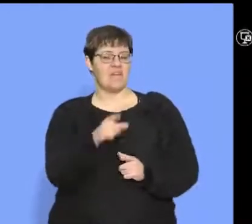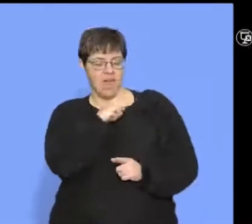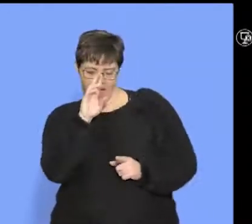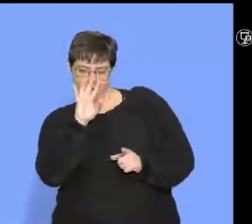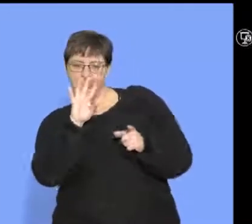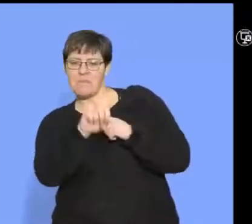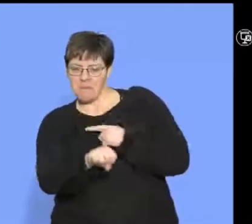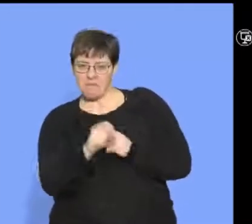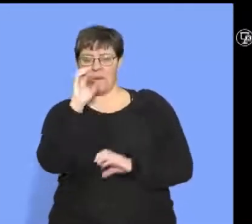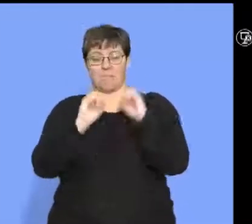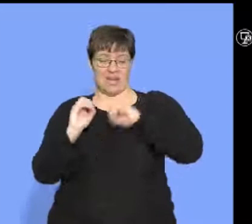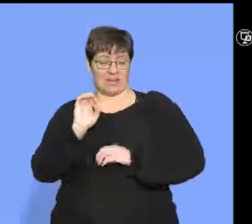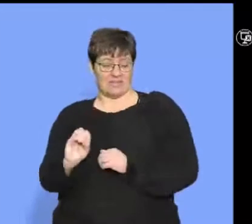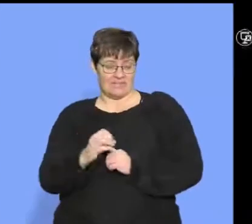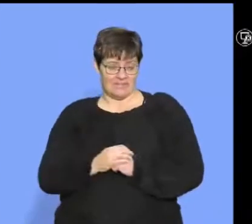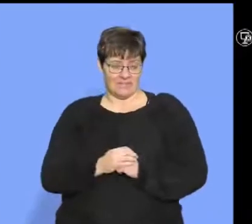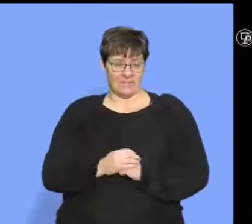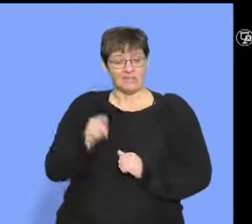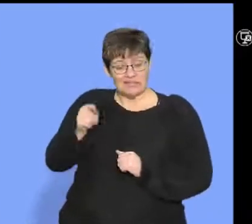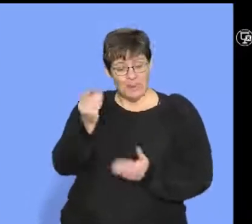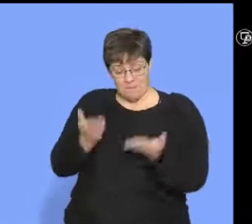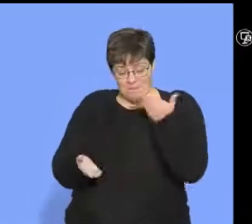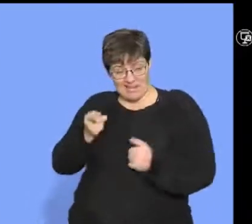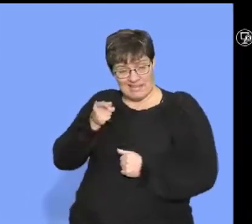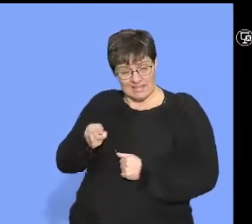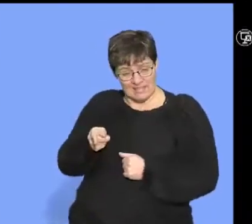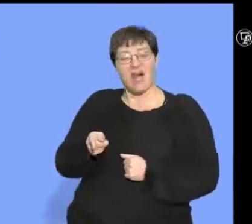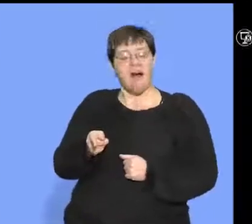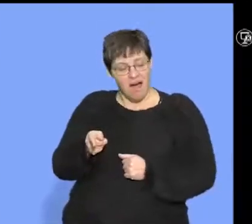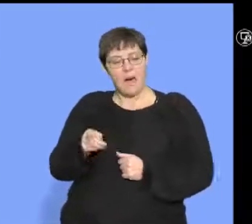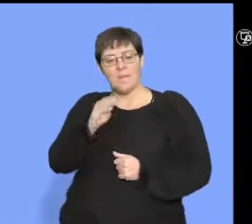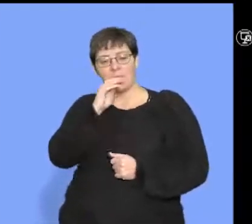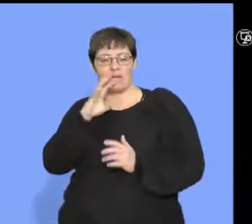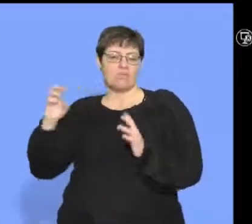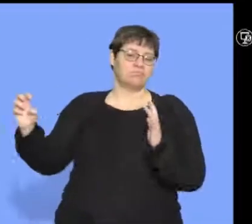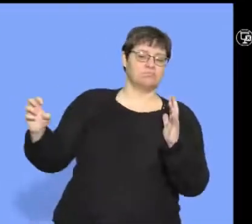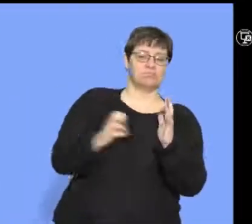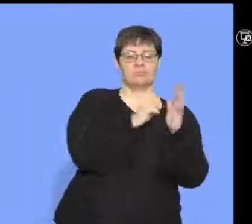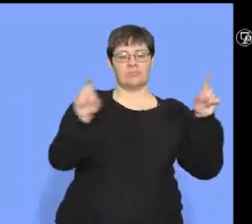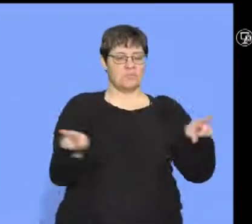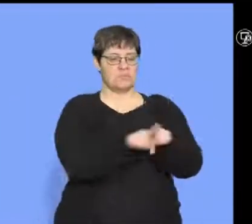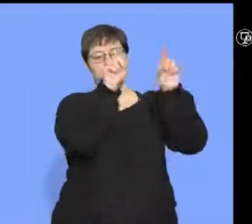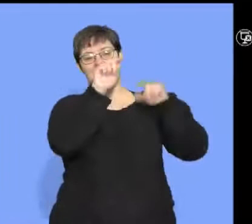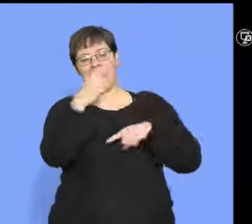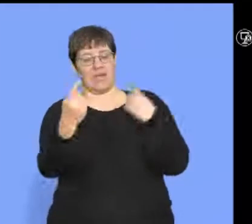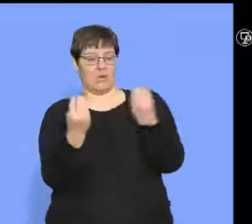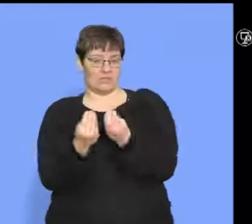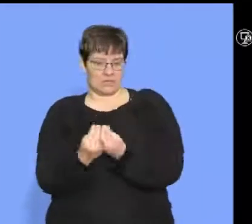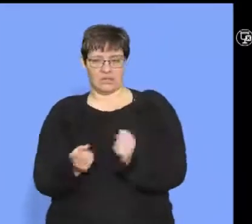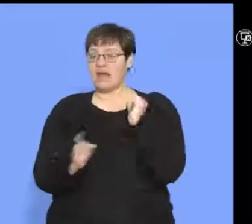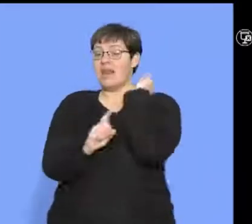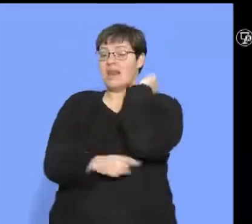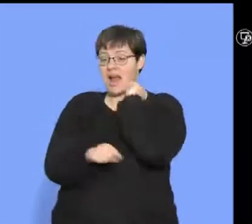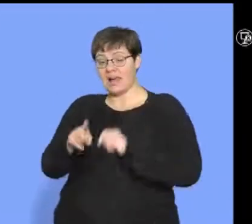a particle. And it is this mass that means it is able to collide with other objects. And the last property of particles we